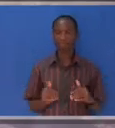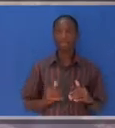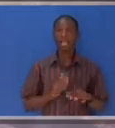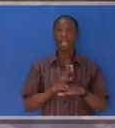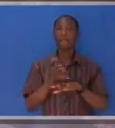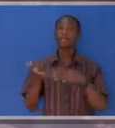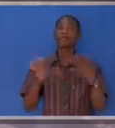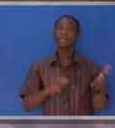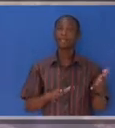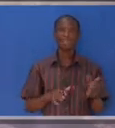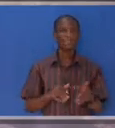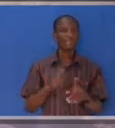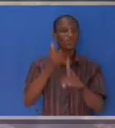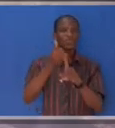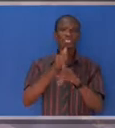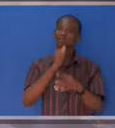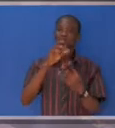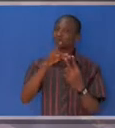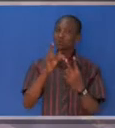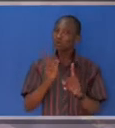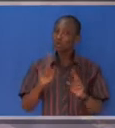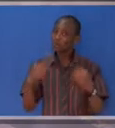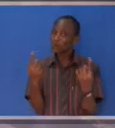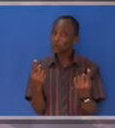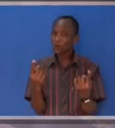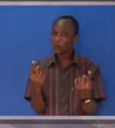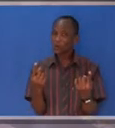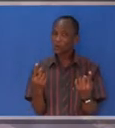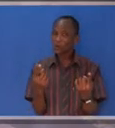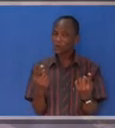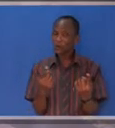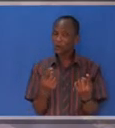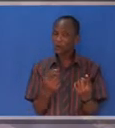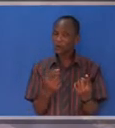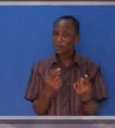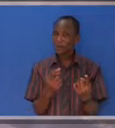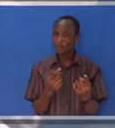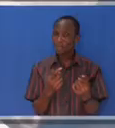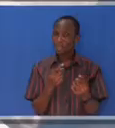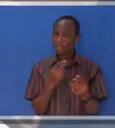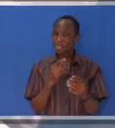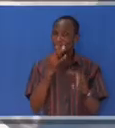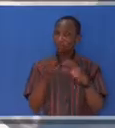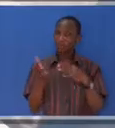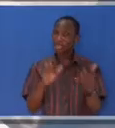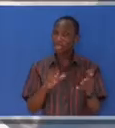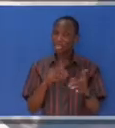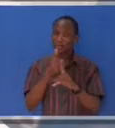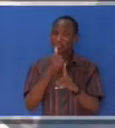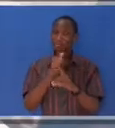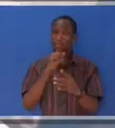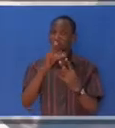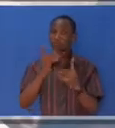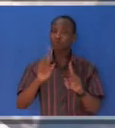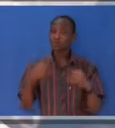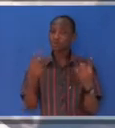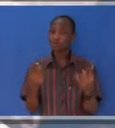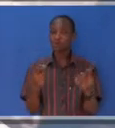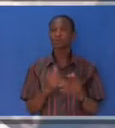wo na obe choose ba bi a opesa wo ko owu achi osun bi nche achire achire se ye